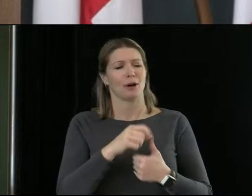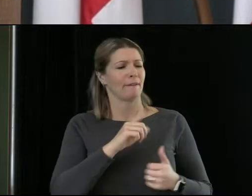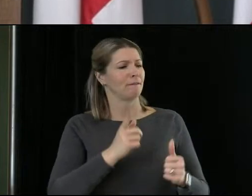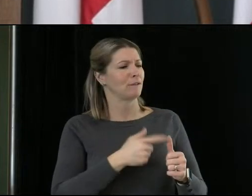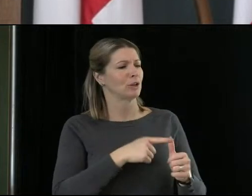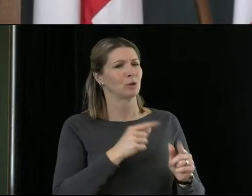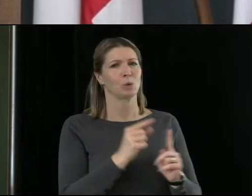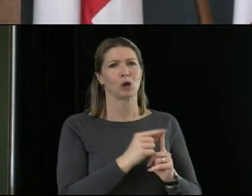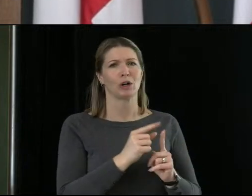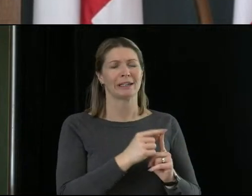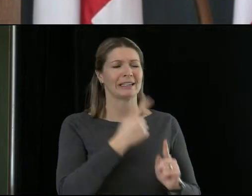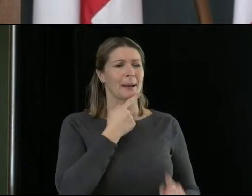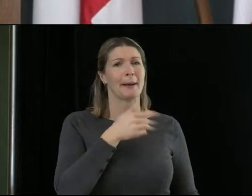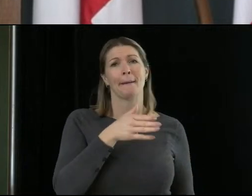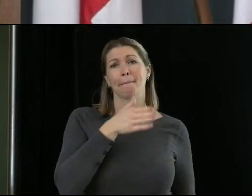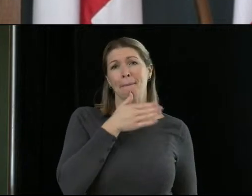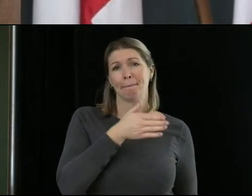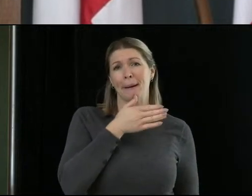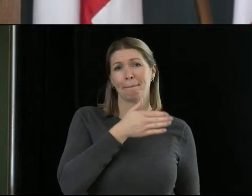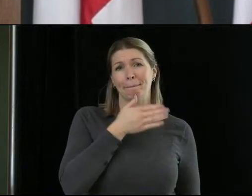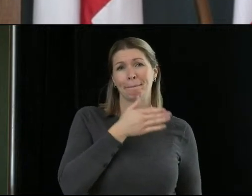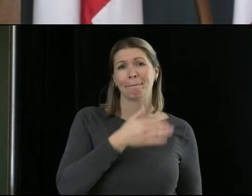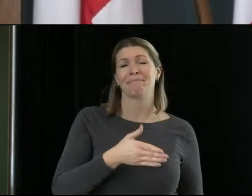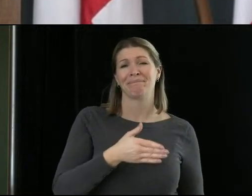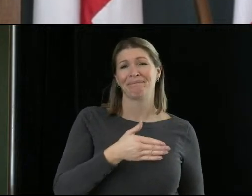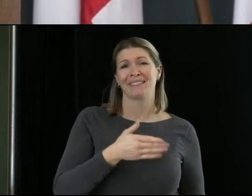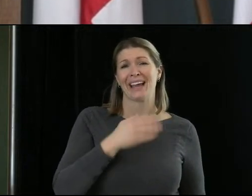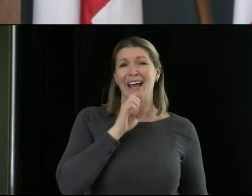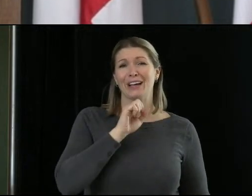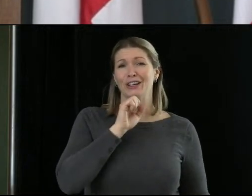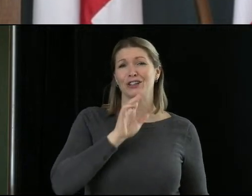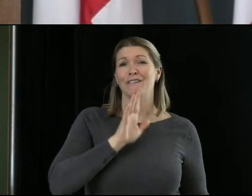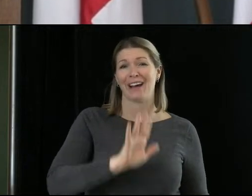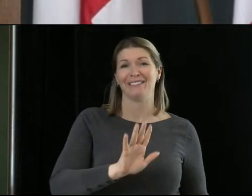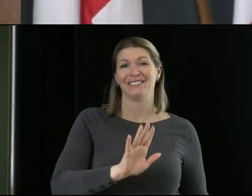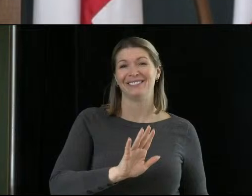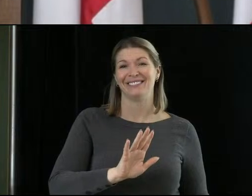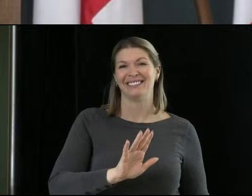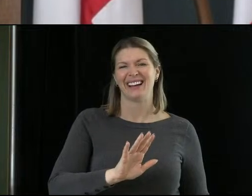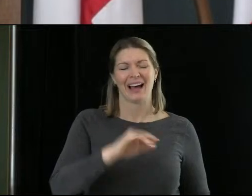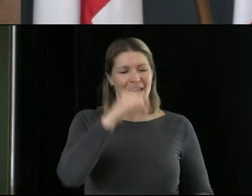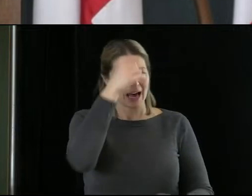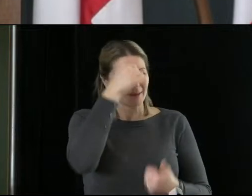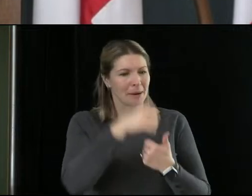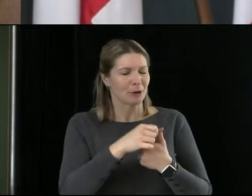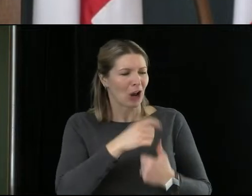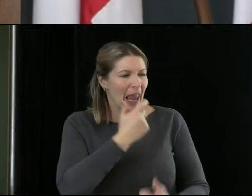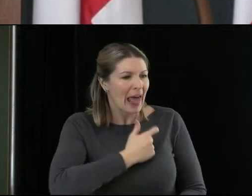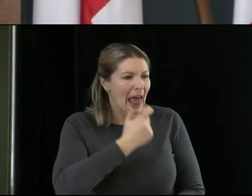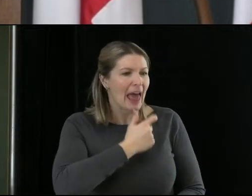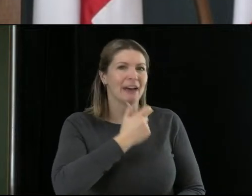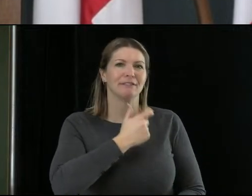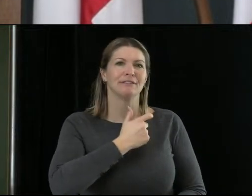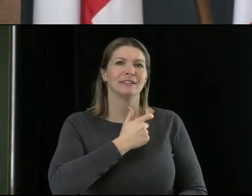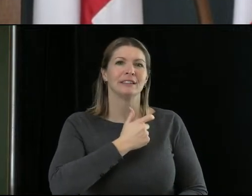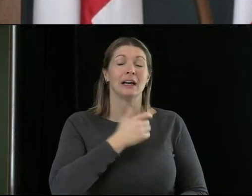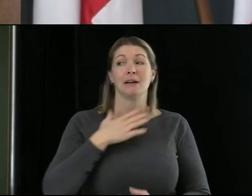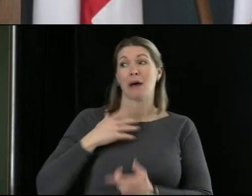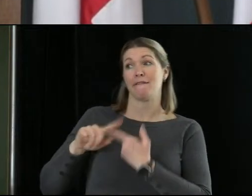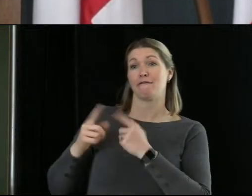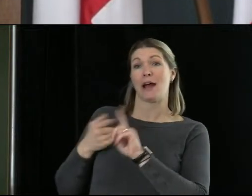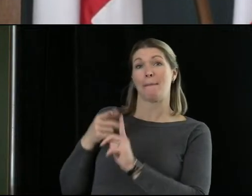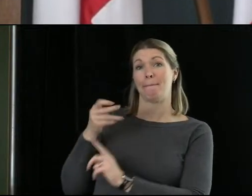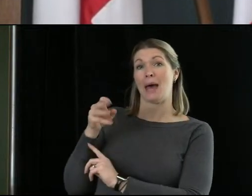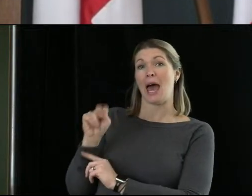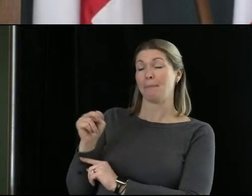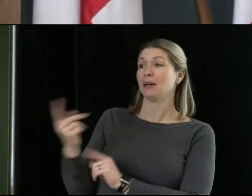at 5 months old. The first time she laughed out loud. My friend Pam, who was visiting,